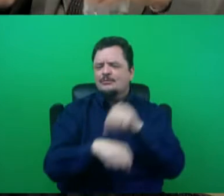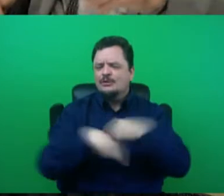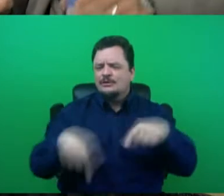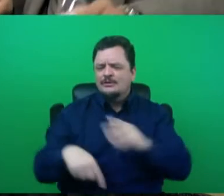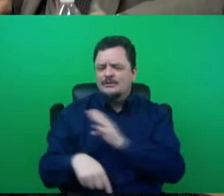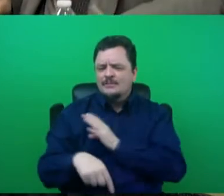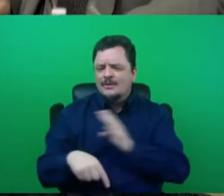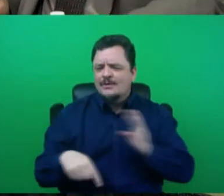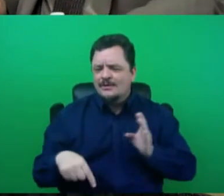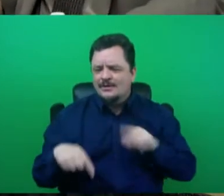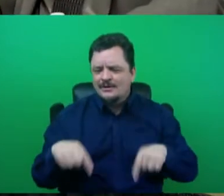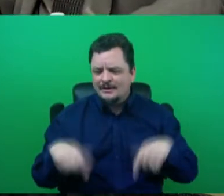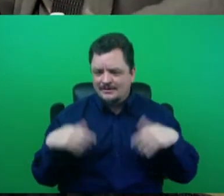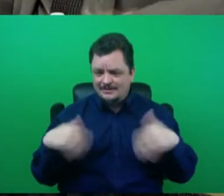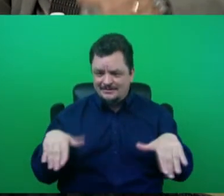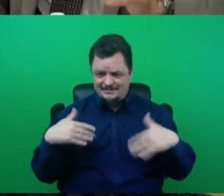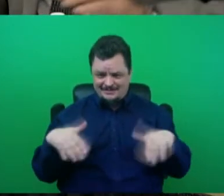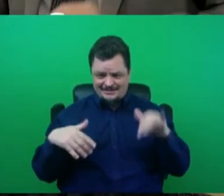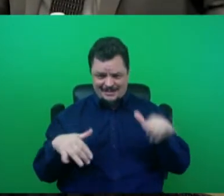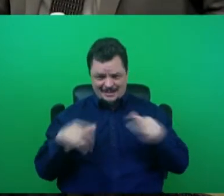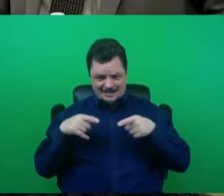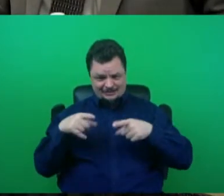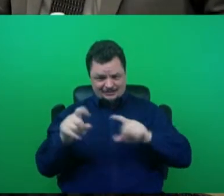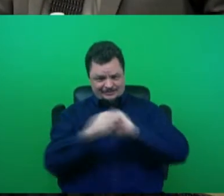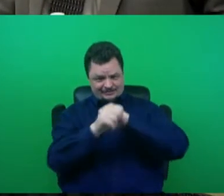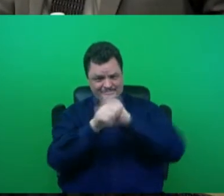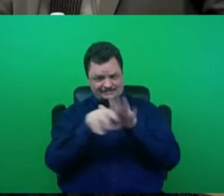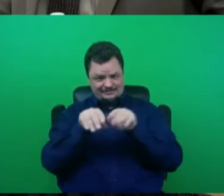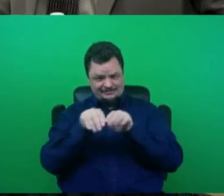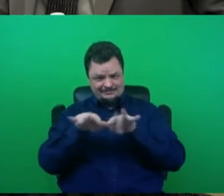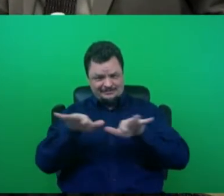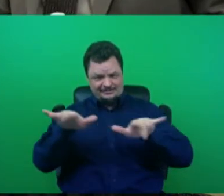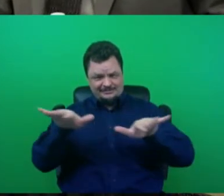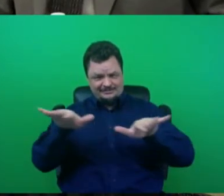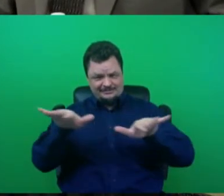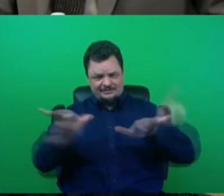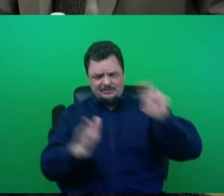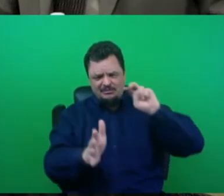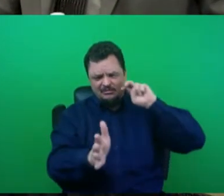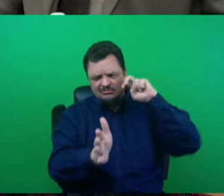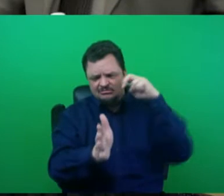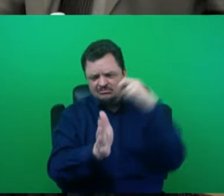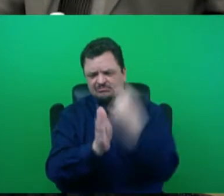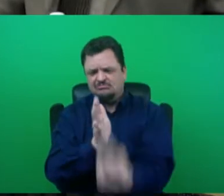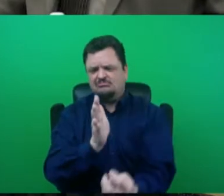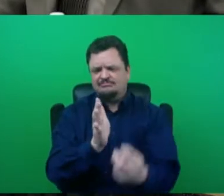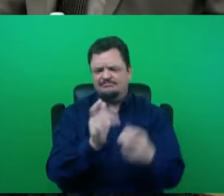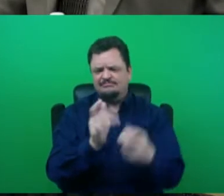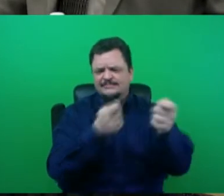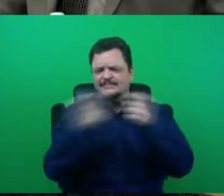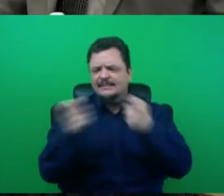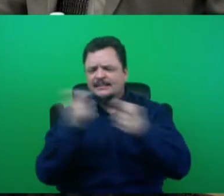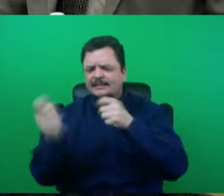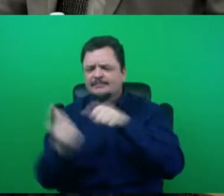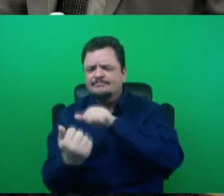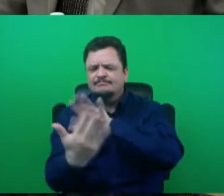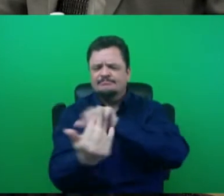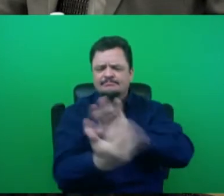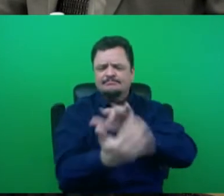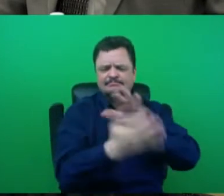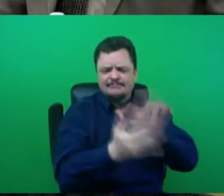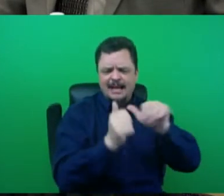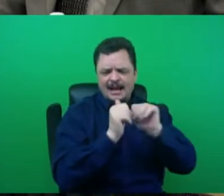get swept up into kind of dealing with what was next and what was right in front of us. But I feel like